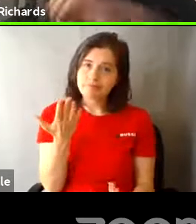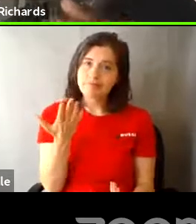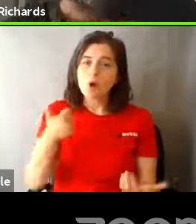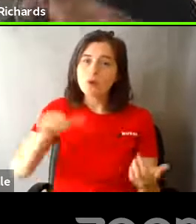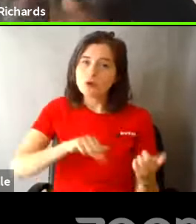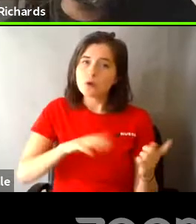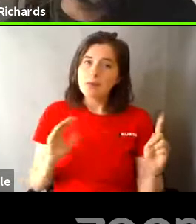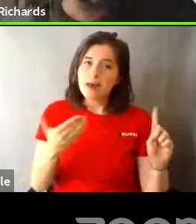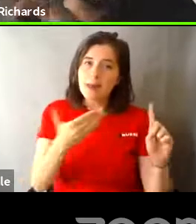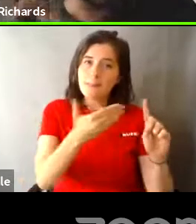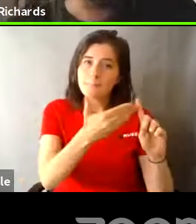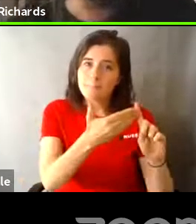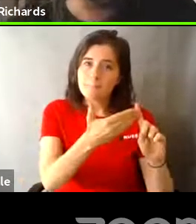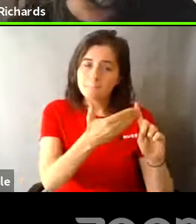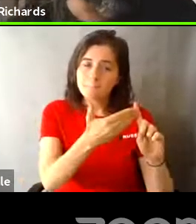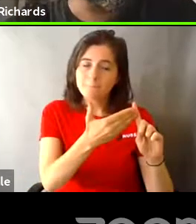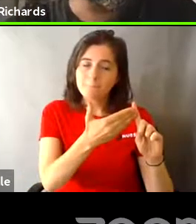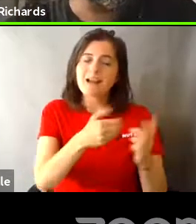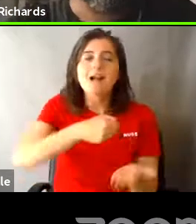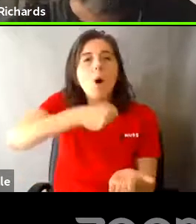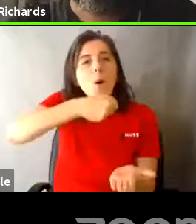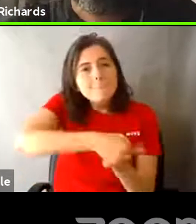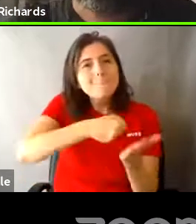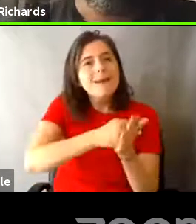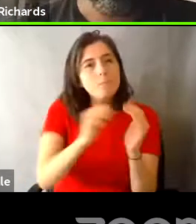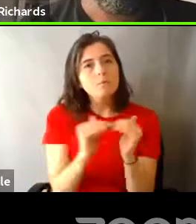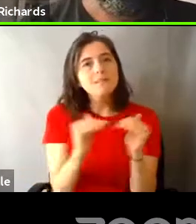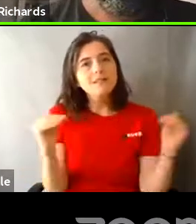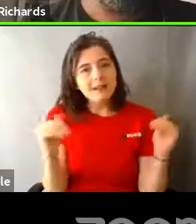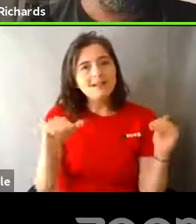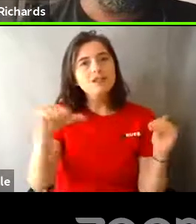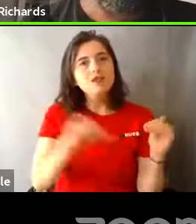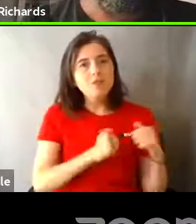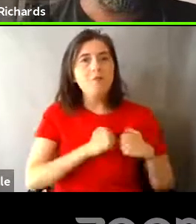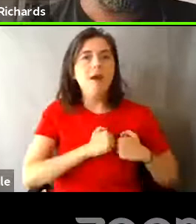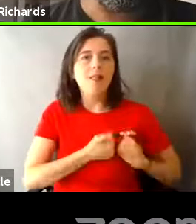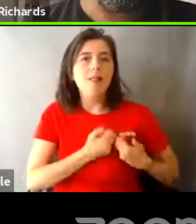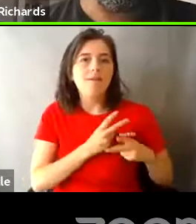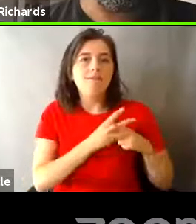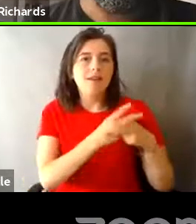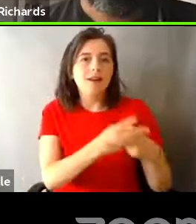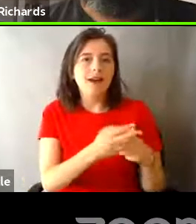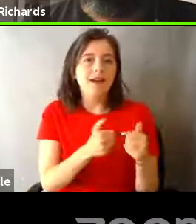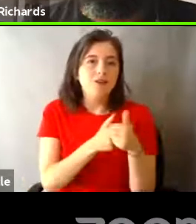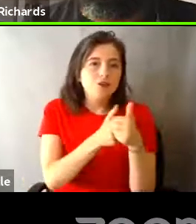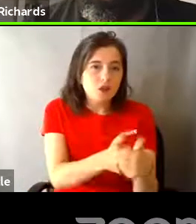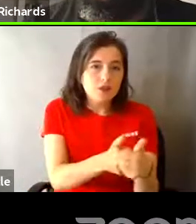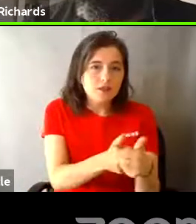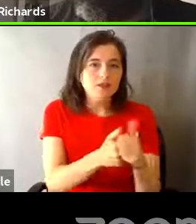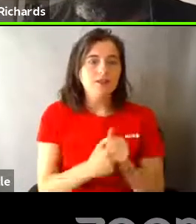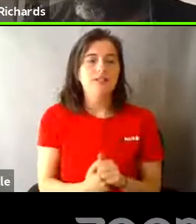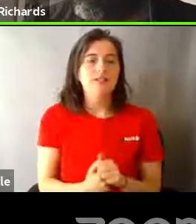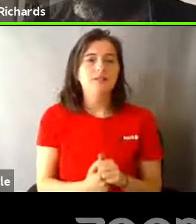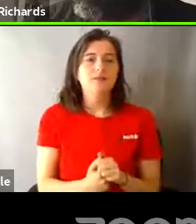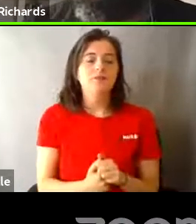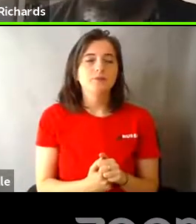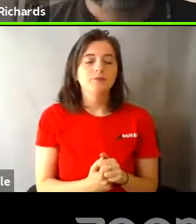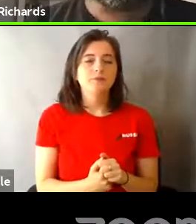towards having that as a minimum standard. In order for that to